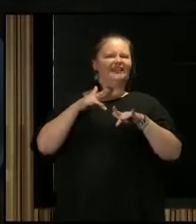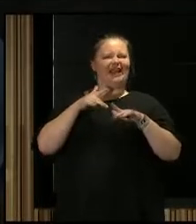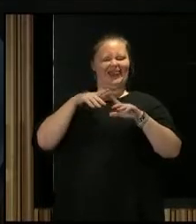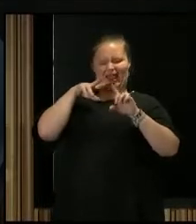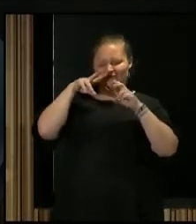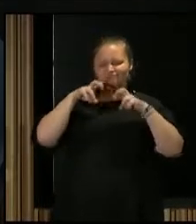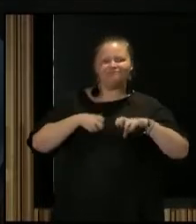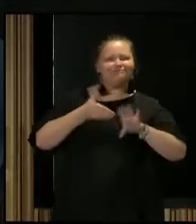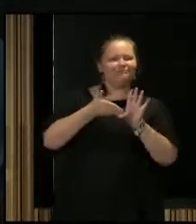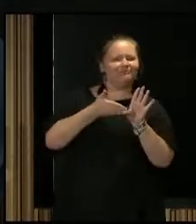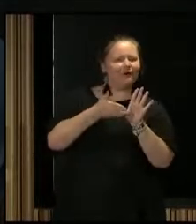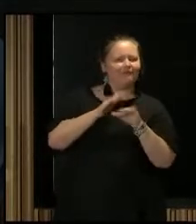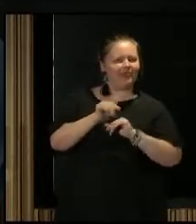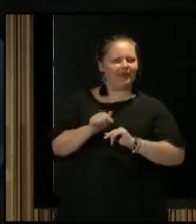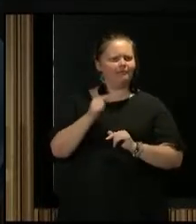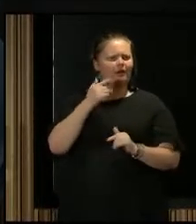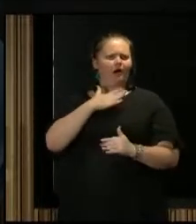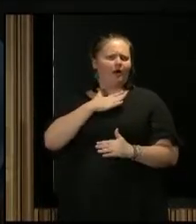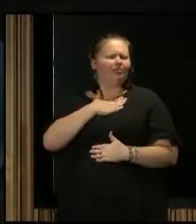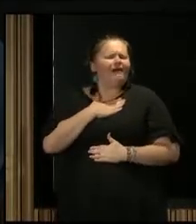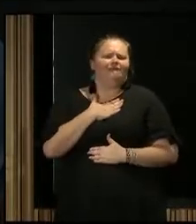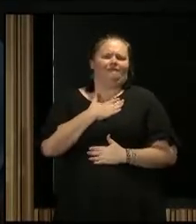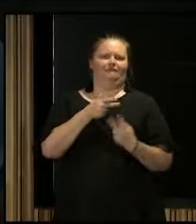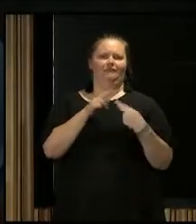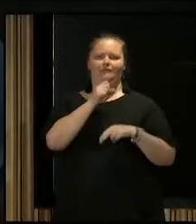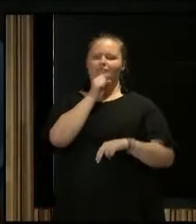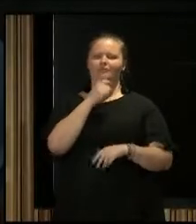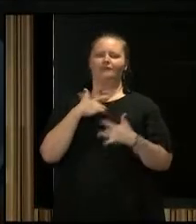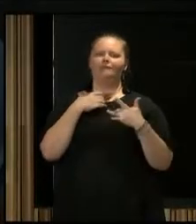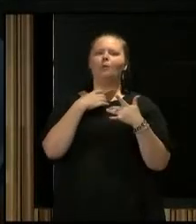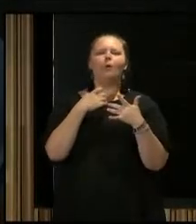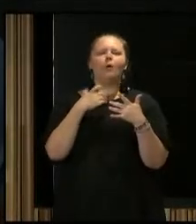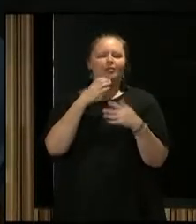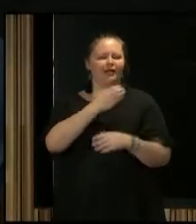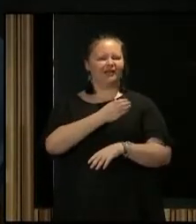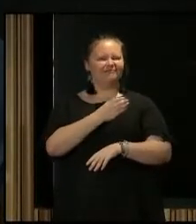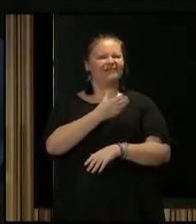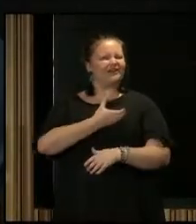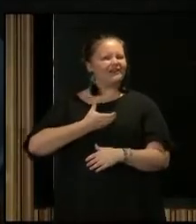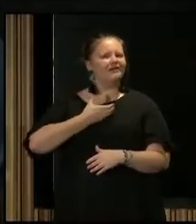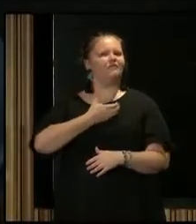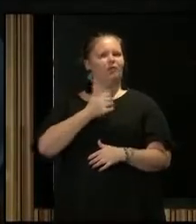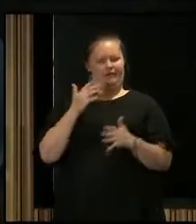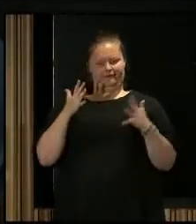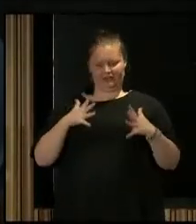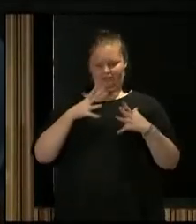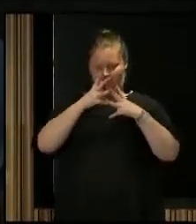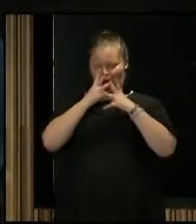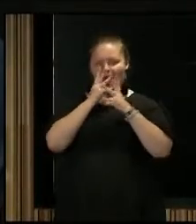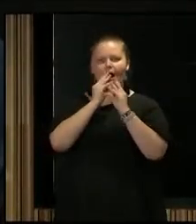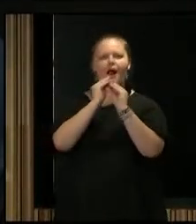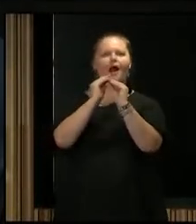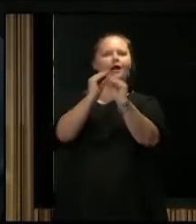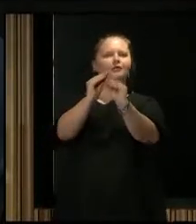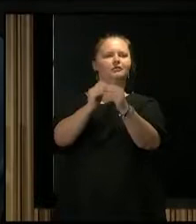but I would love men to feel more comfortable with the physicality of their voice. And without fail,